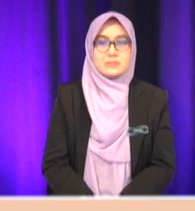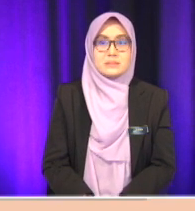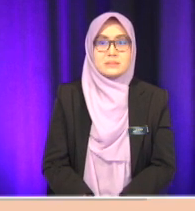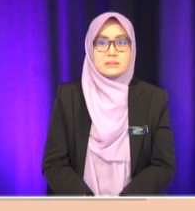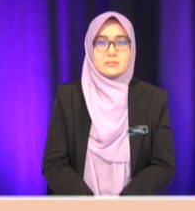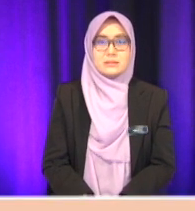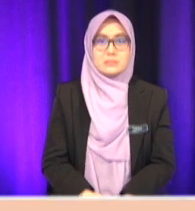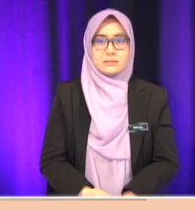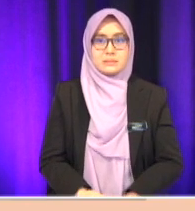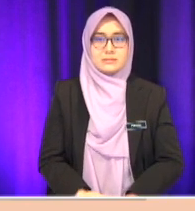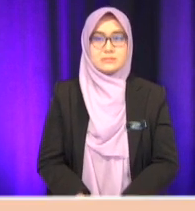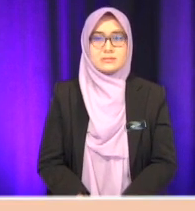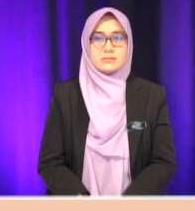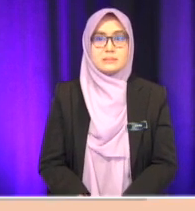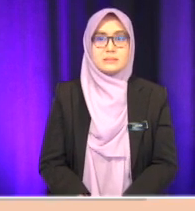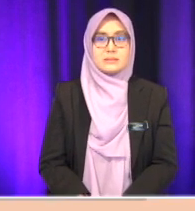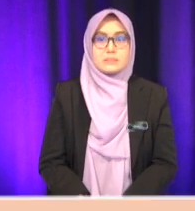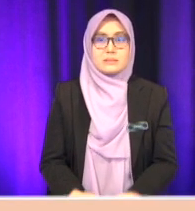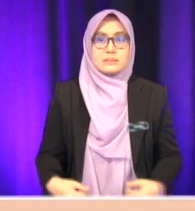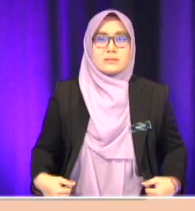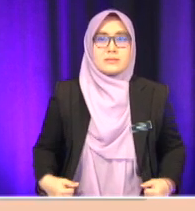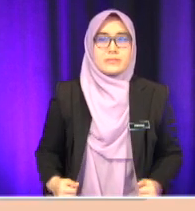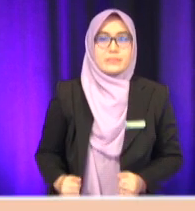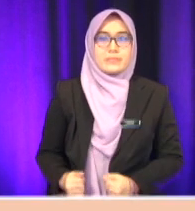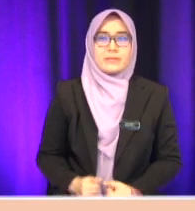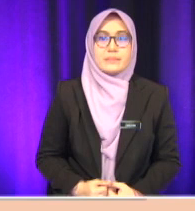them. Is it to spend them, to volunteer them?